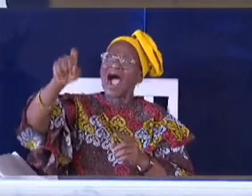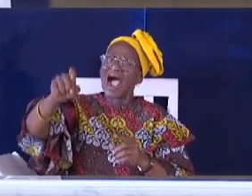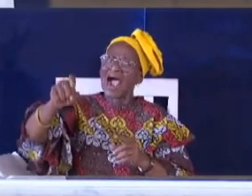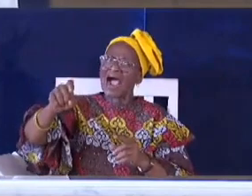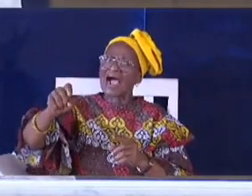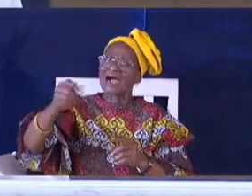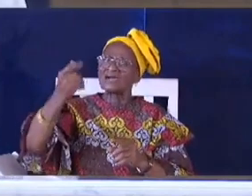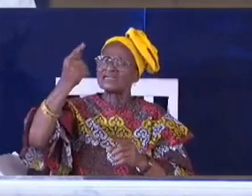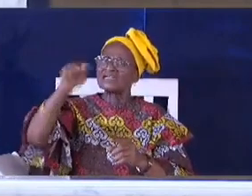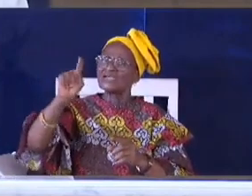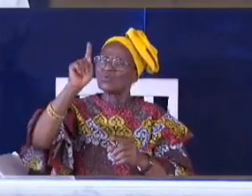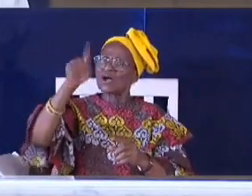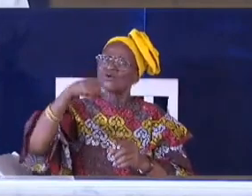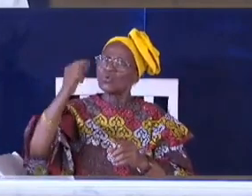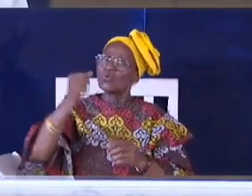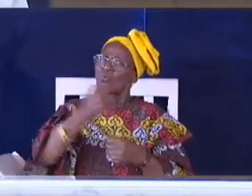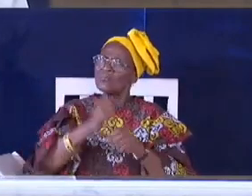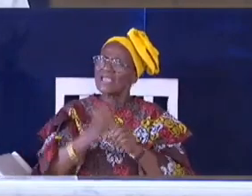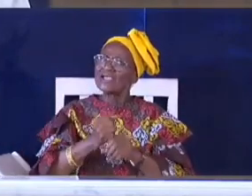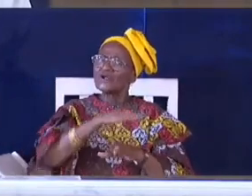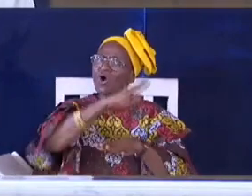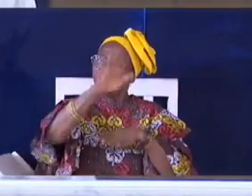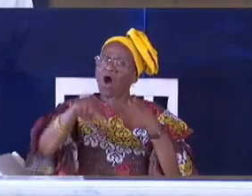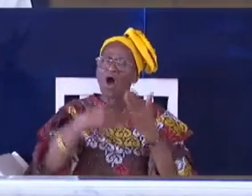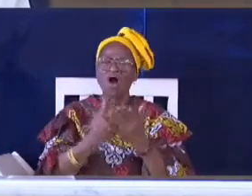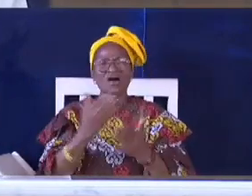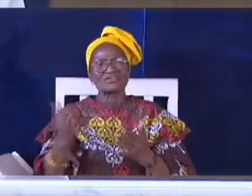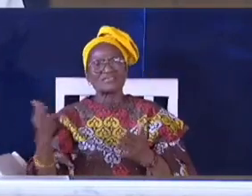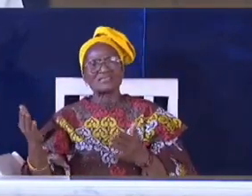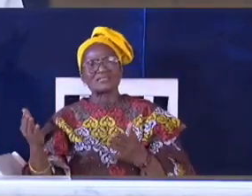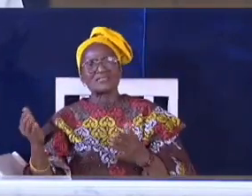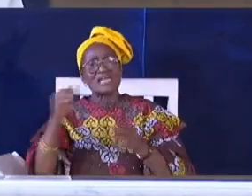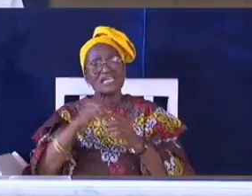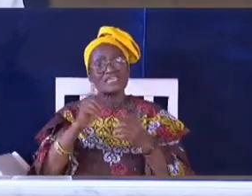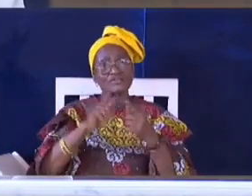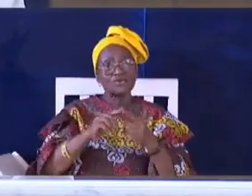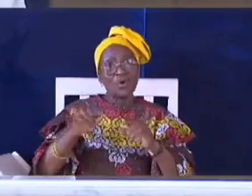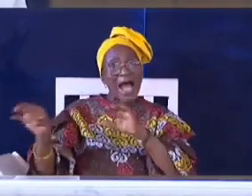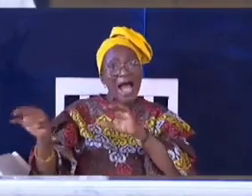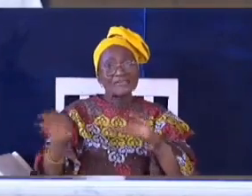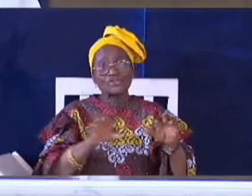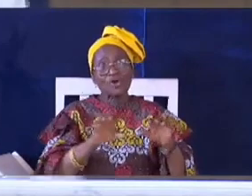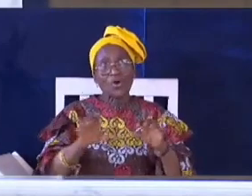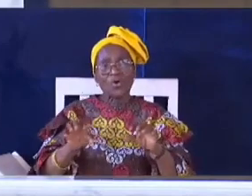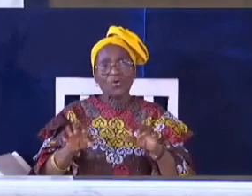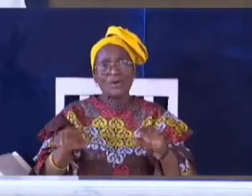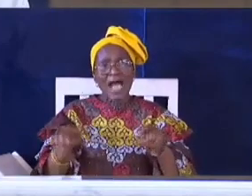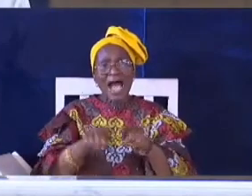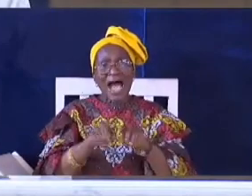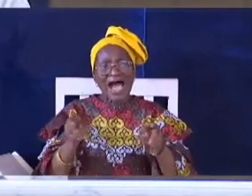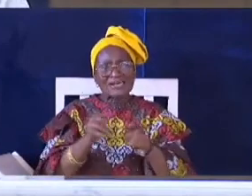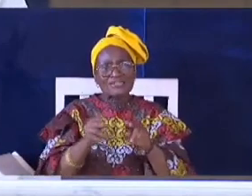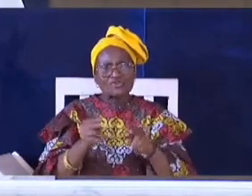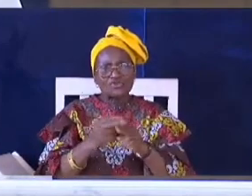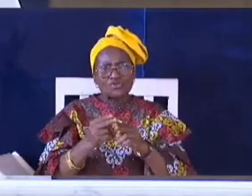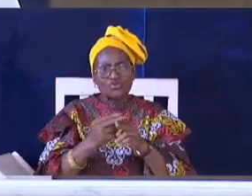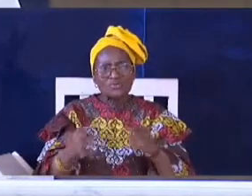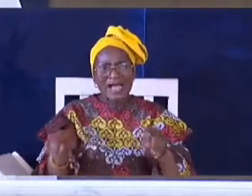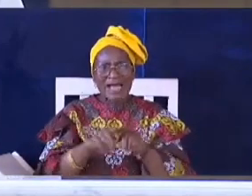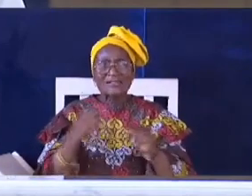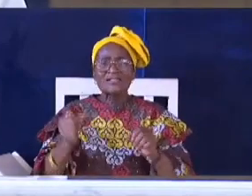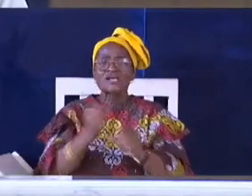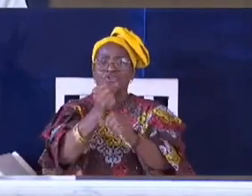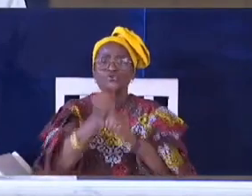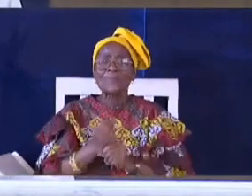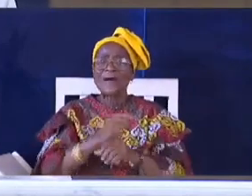the one who made all things into action, as soon as the